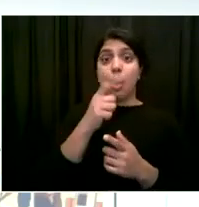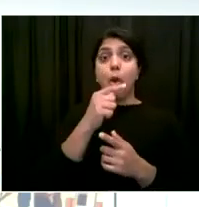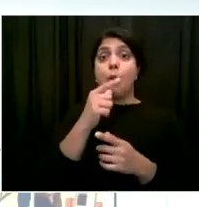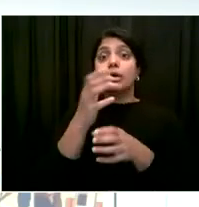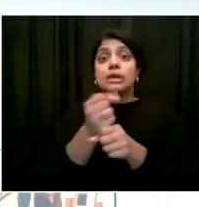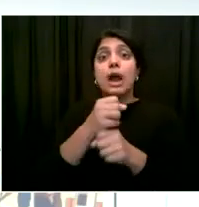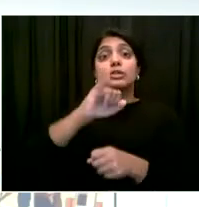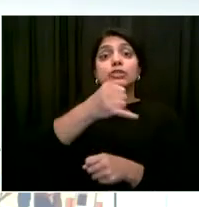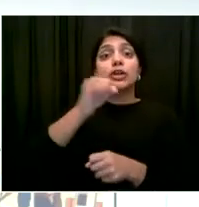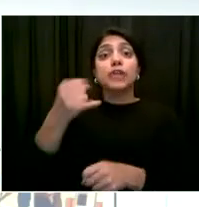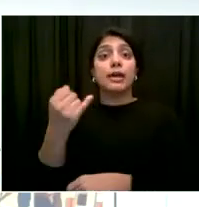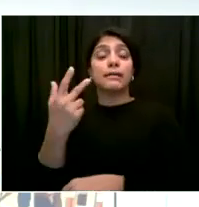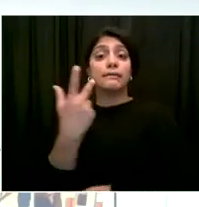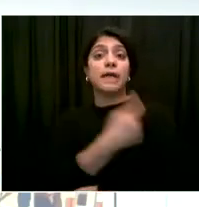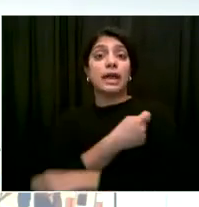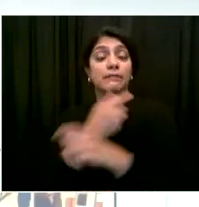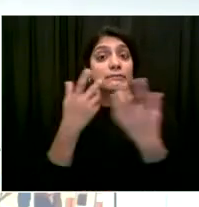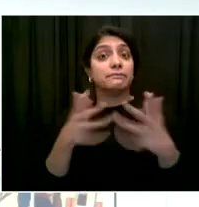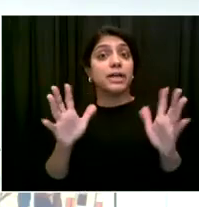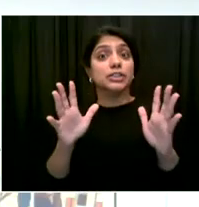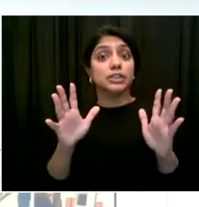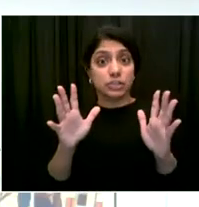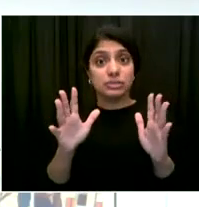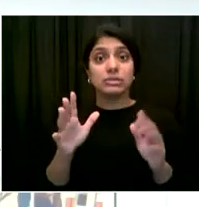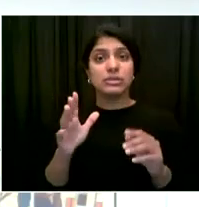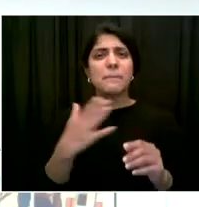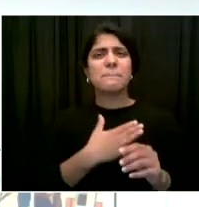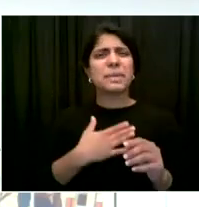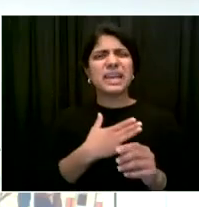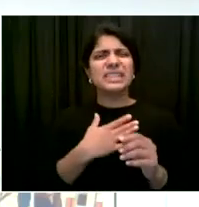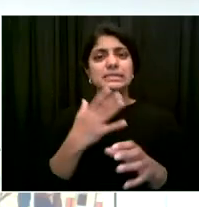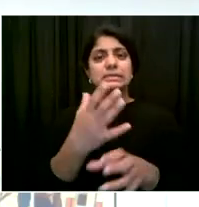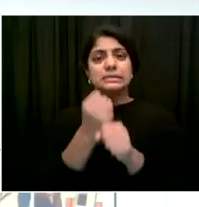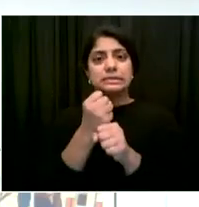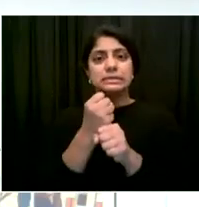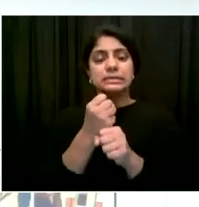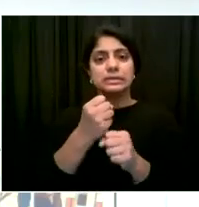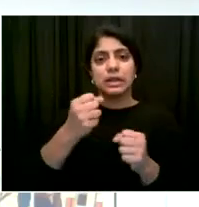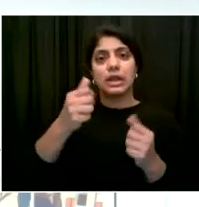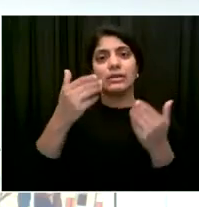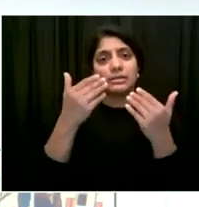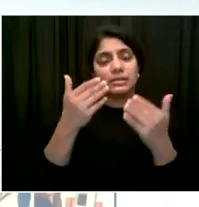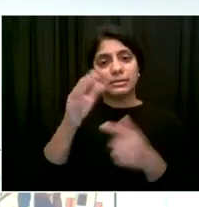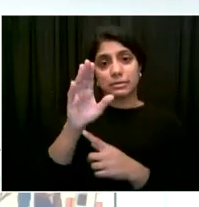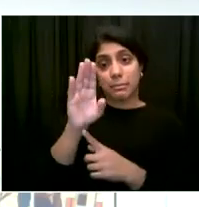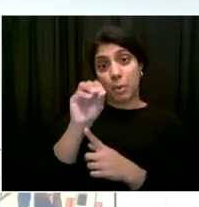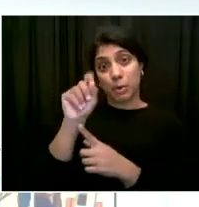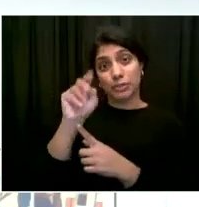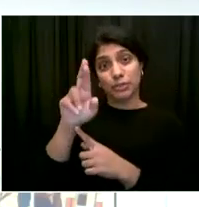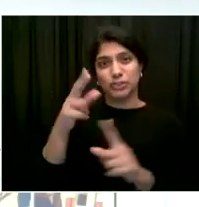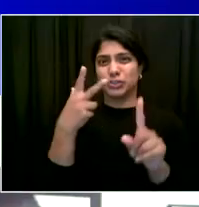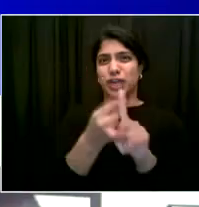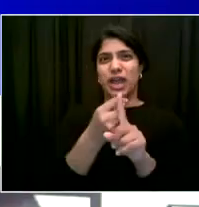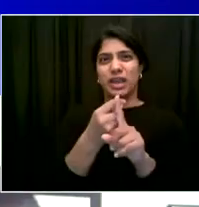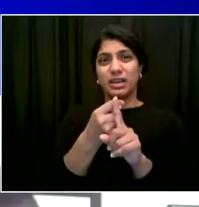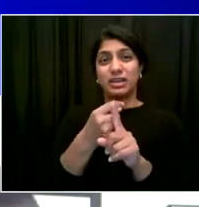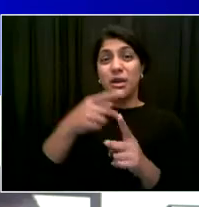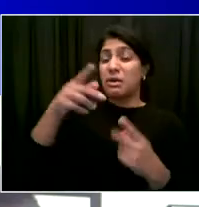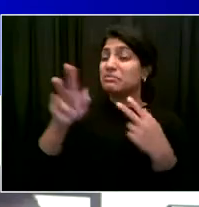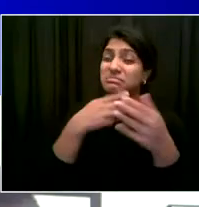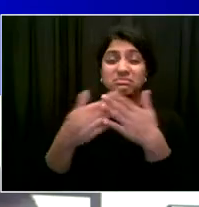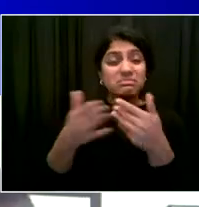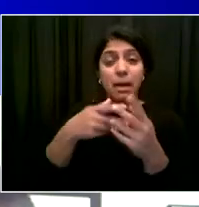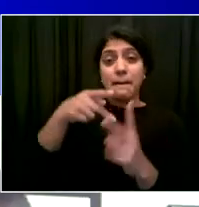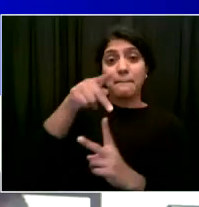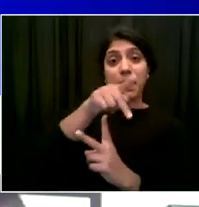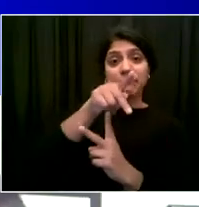if you haven't yet gotten your booster dose, there is no better time than right now. Thank you, sir. Thank you so